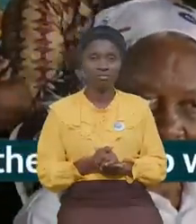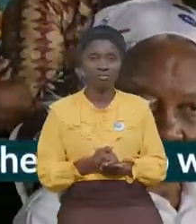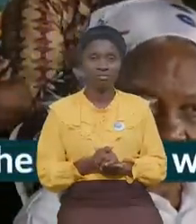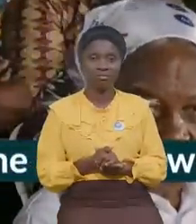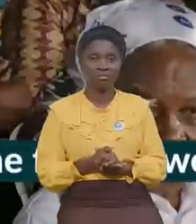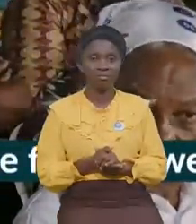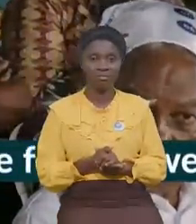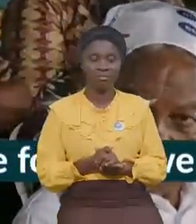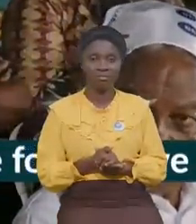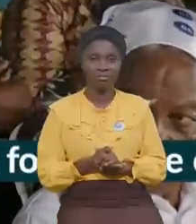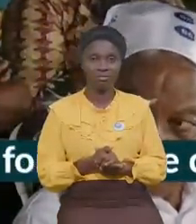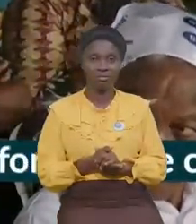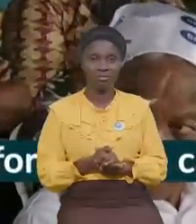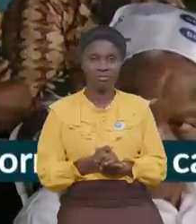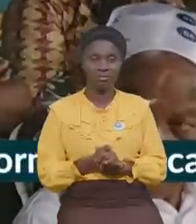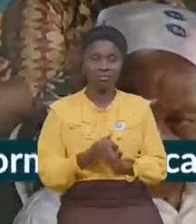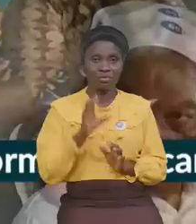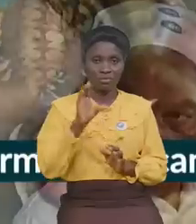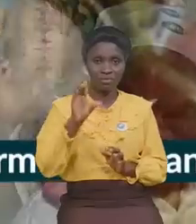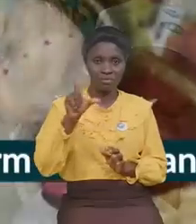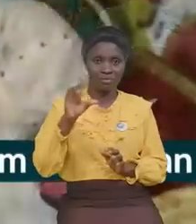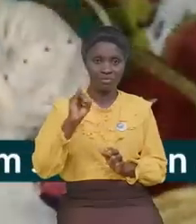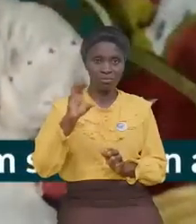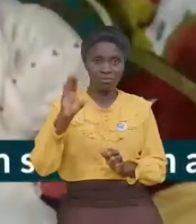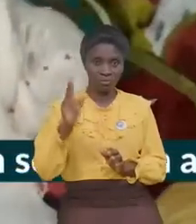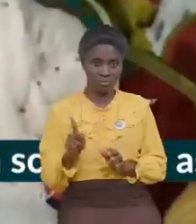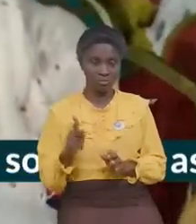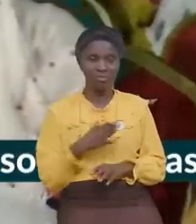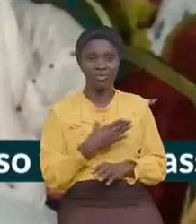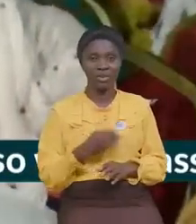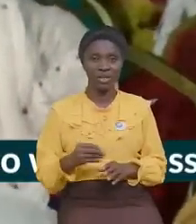Just click it and fill the form